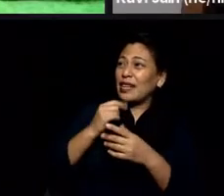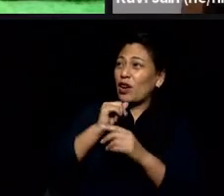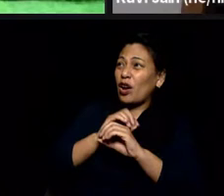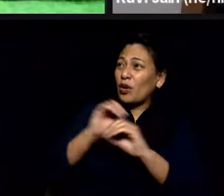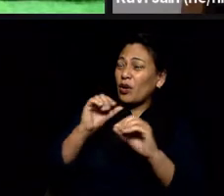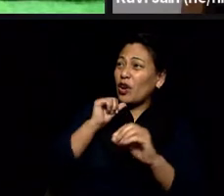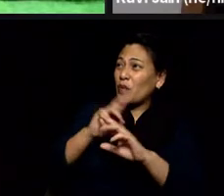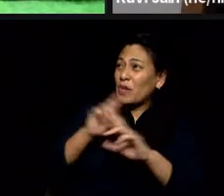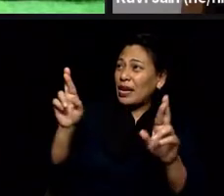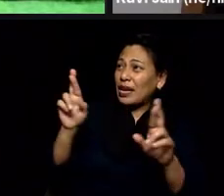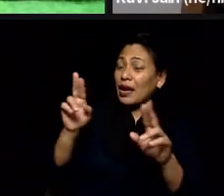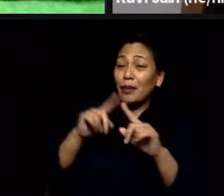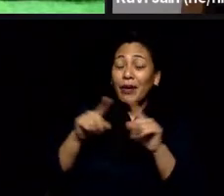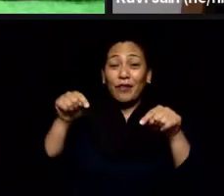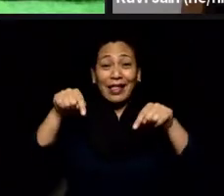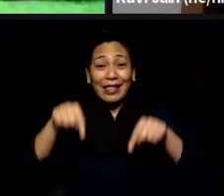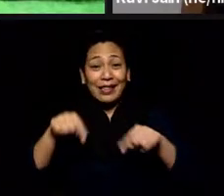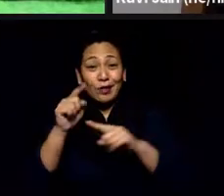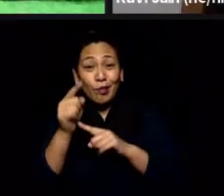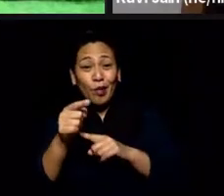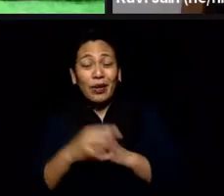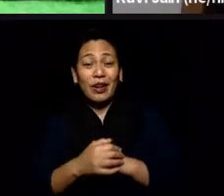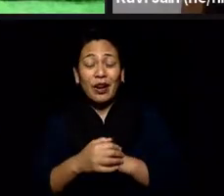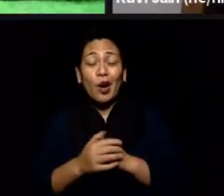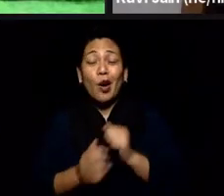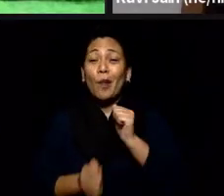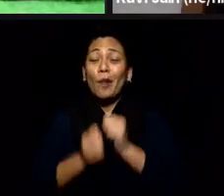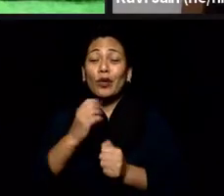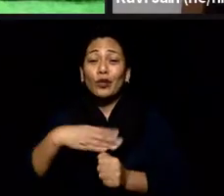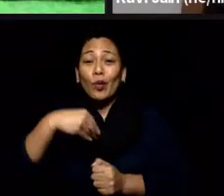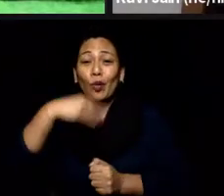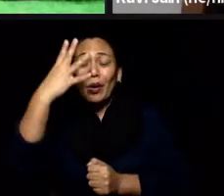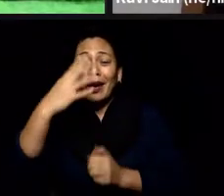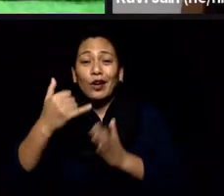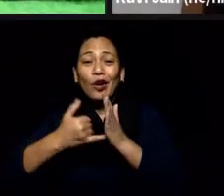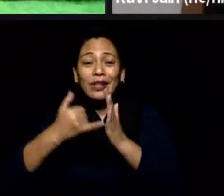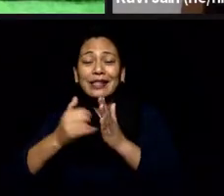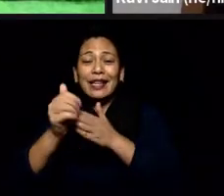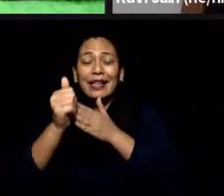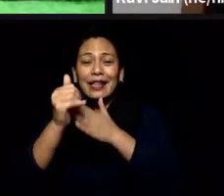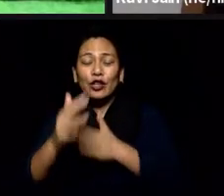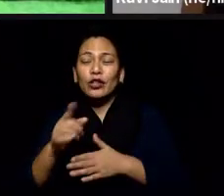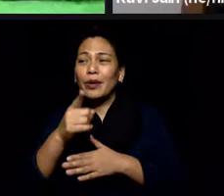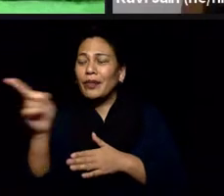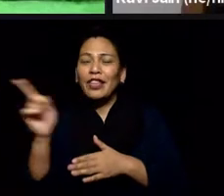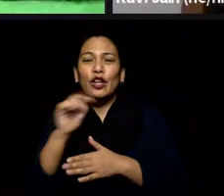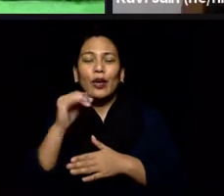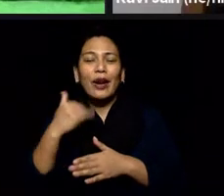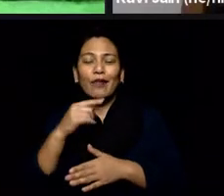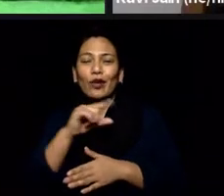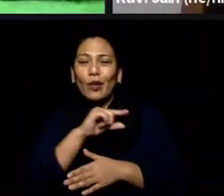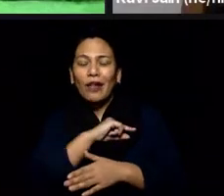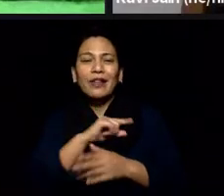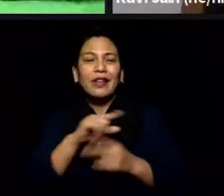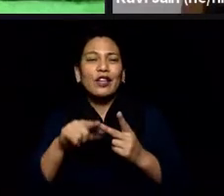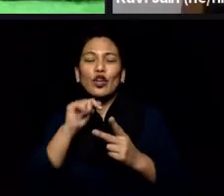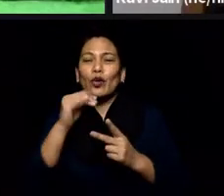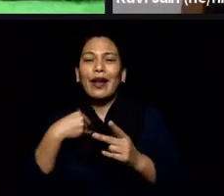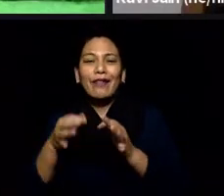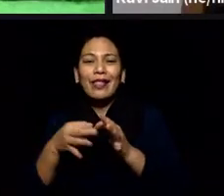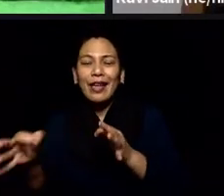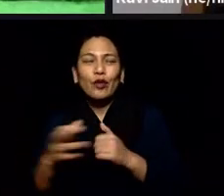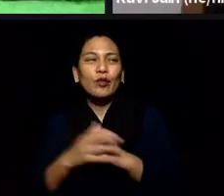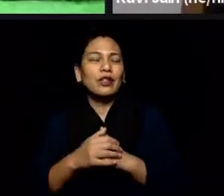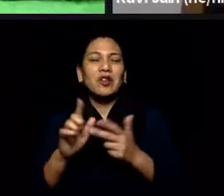moment, you are like the majority of white artistic leadership is unqualified. They don't have the language. They don't have